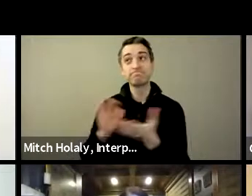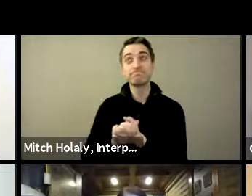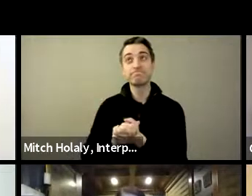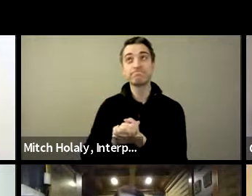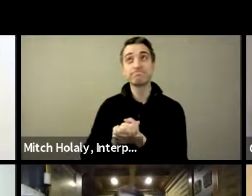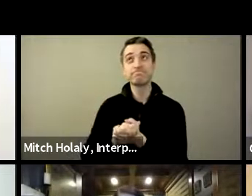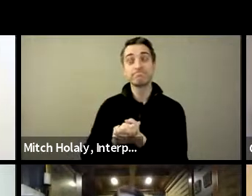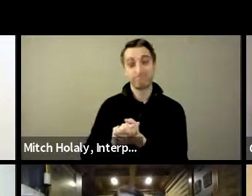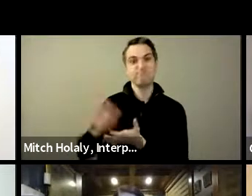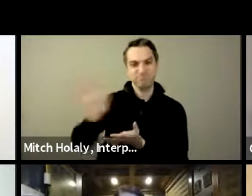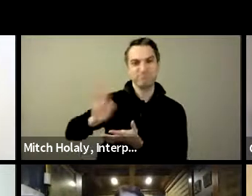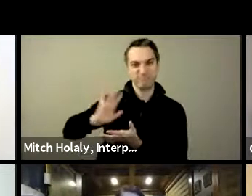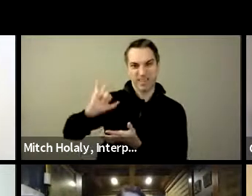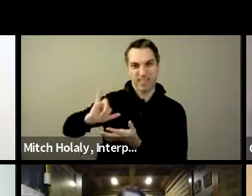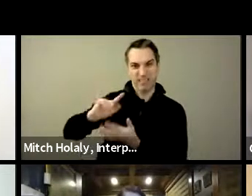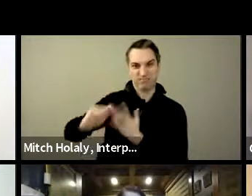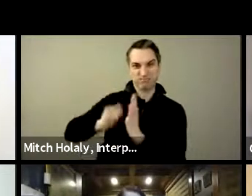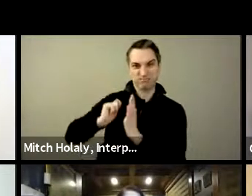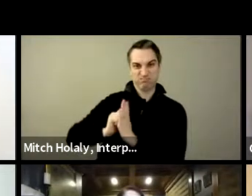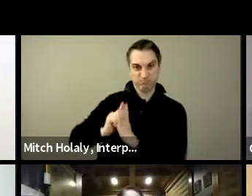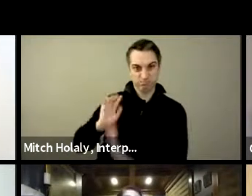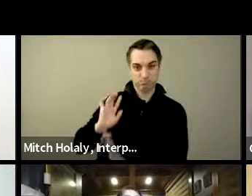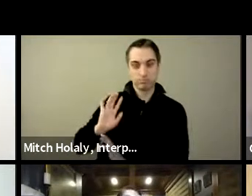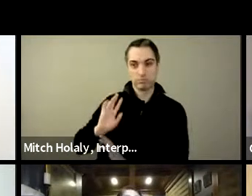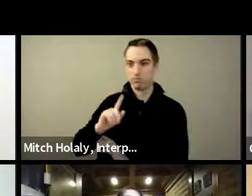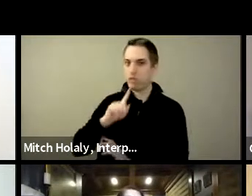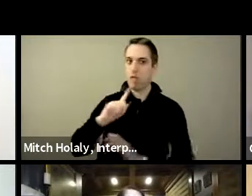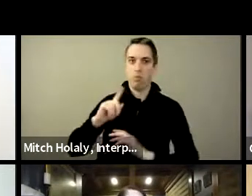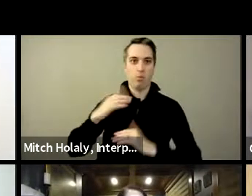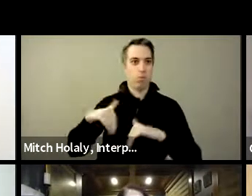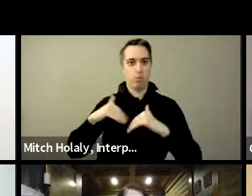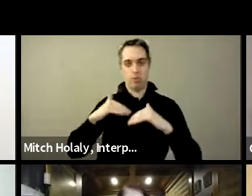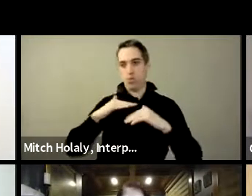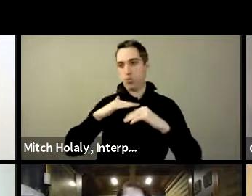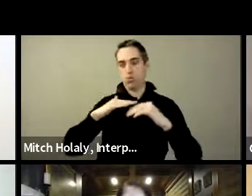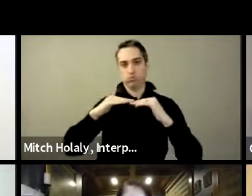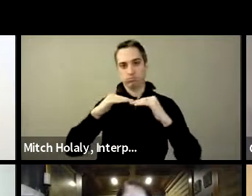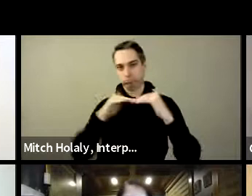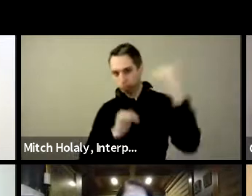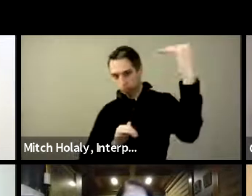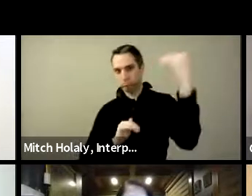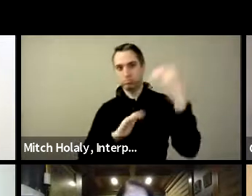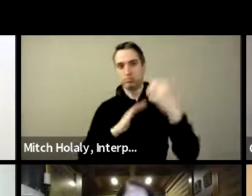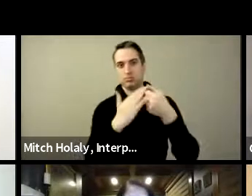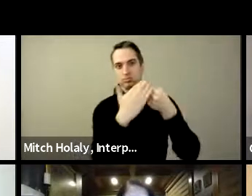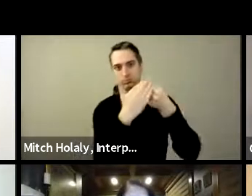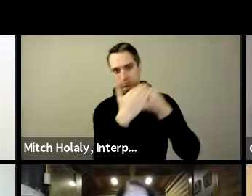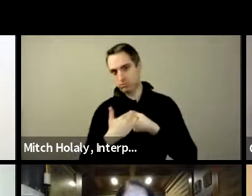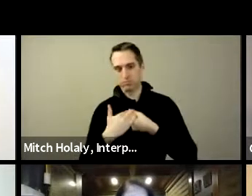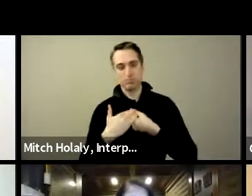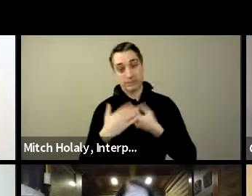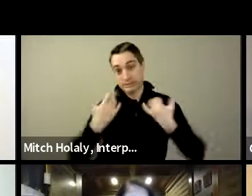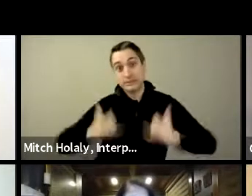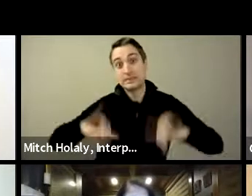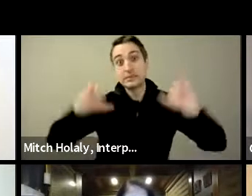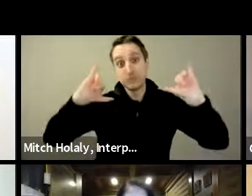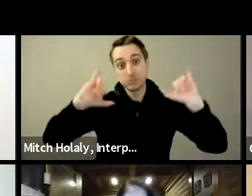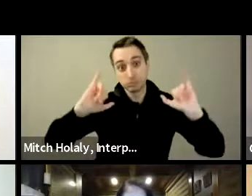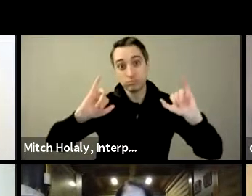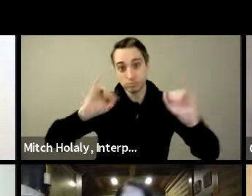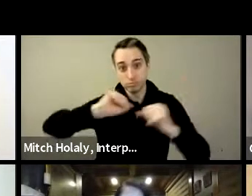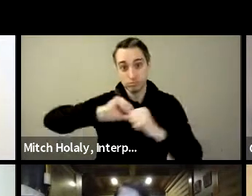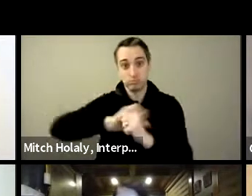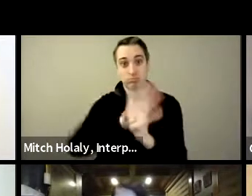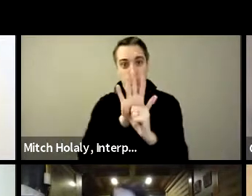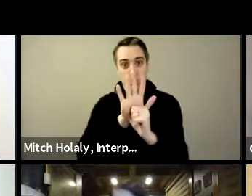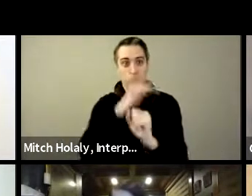because at that time there was so much inequities and they still exist, right? Especially the pandemic has shown us.